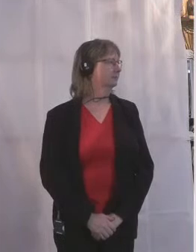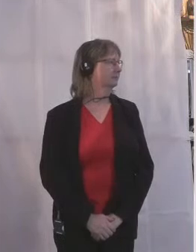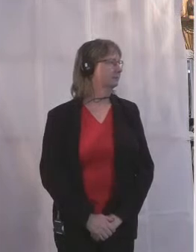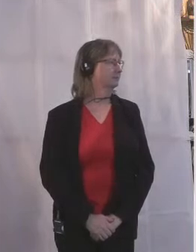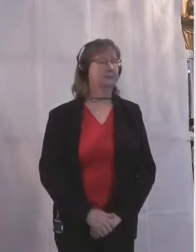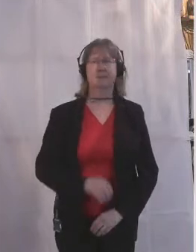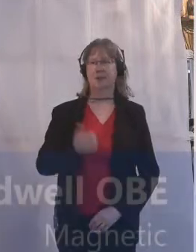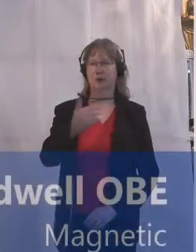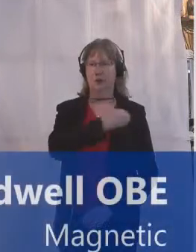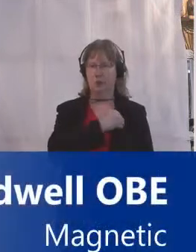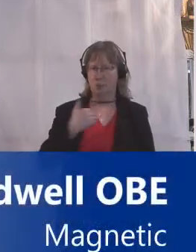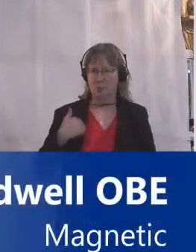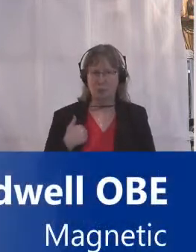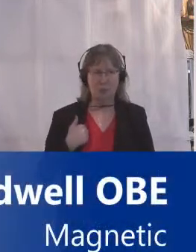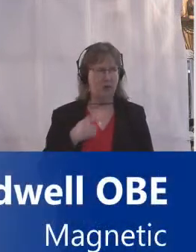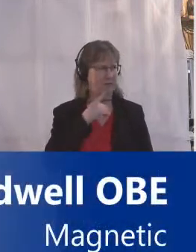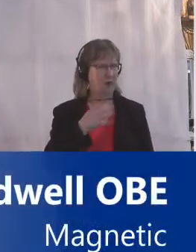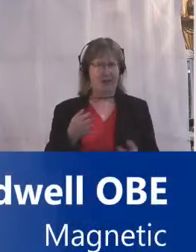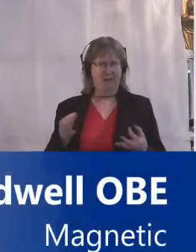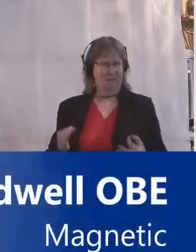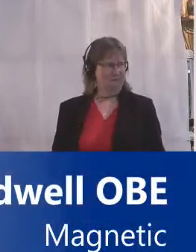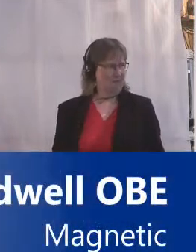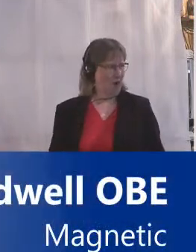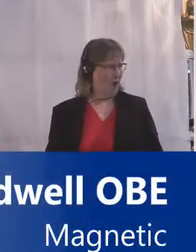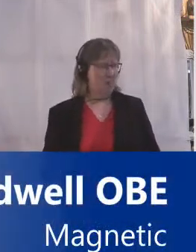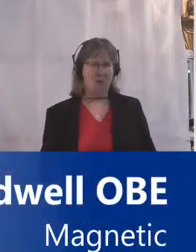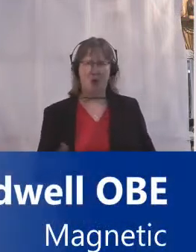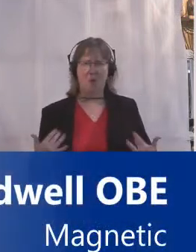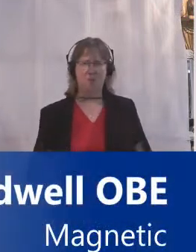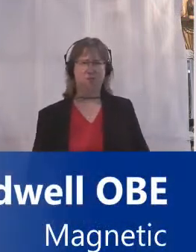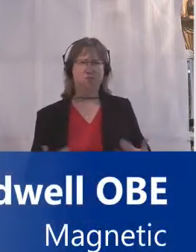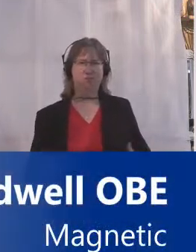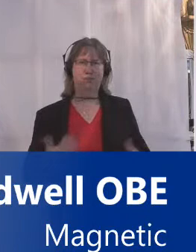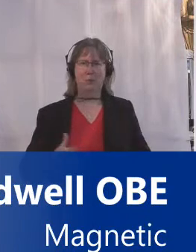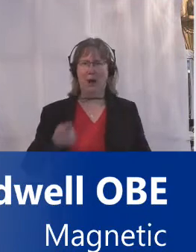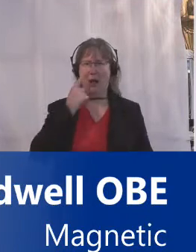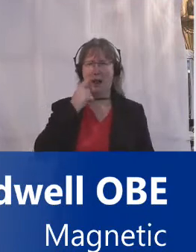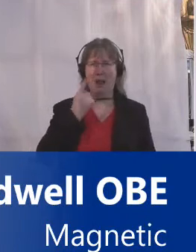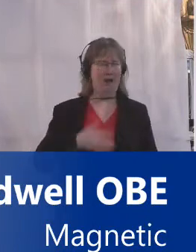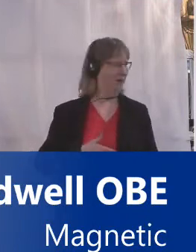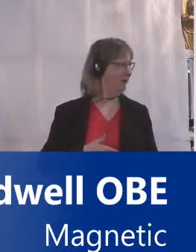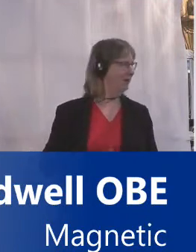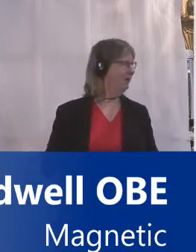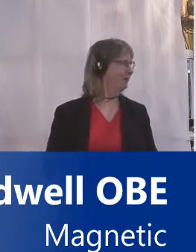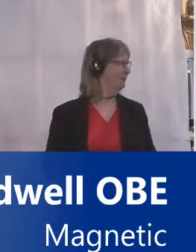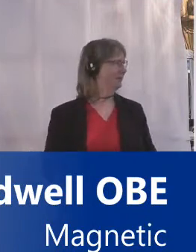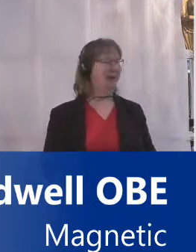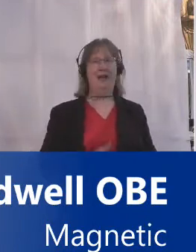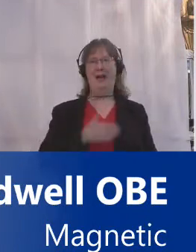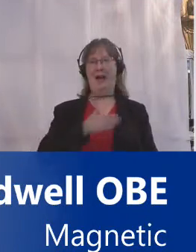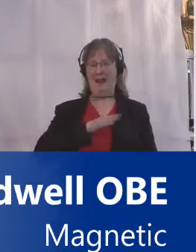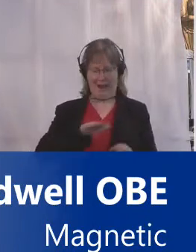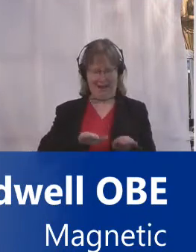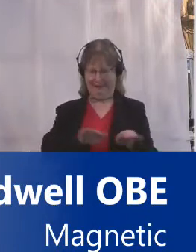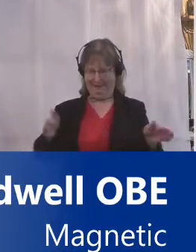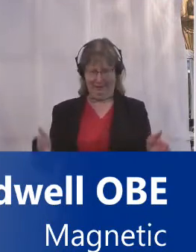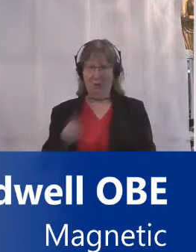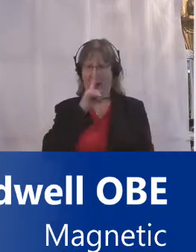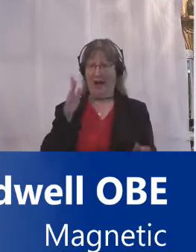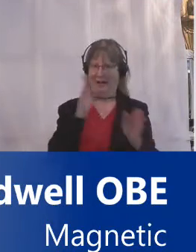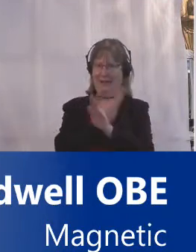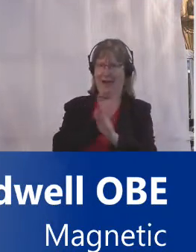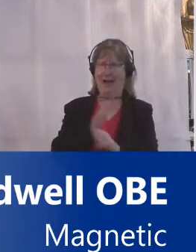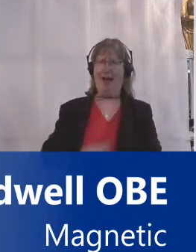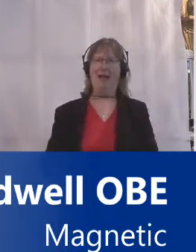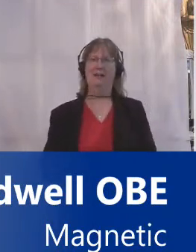Okay, morning everyone. This is quite formal for me, but we'll give it a go. So, and I like lecterns to hide behind. So, even though I'm